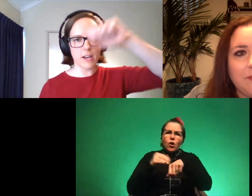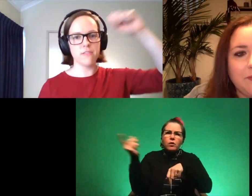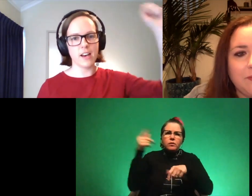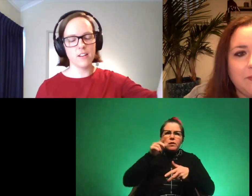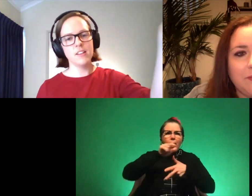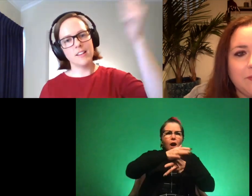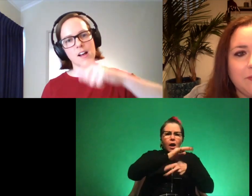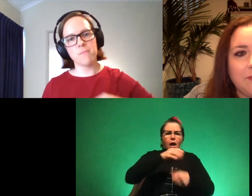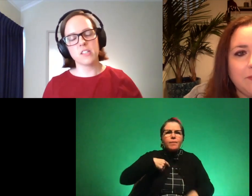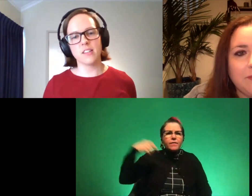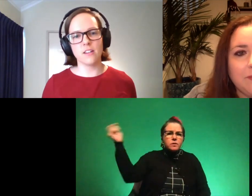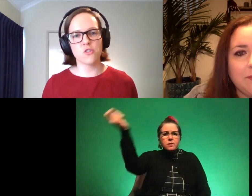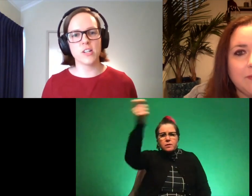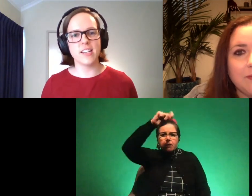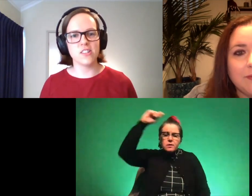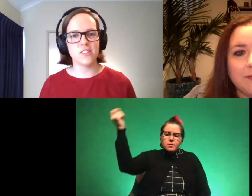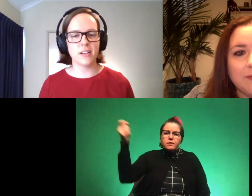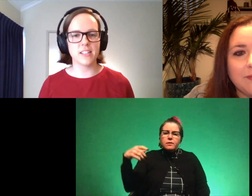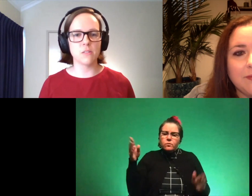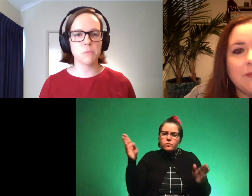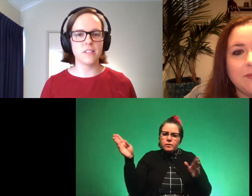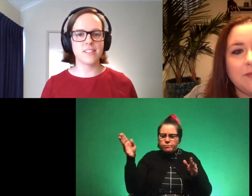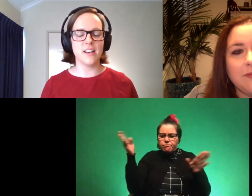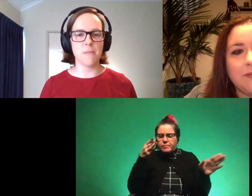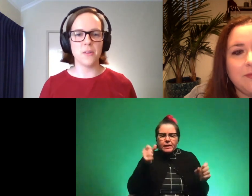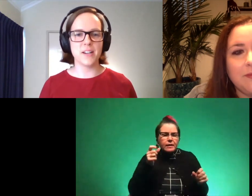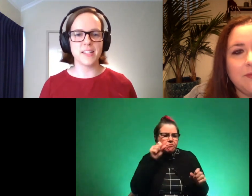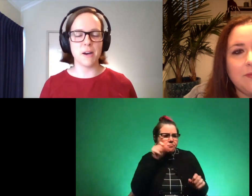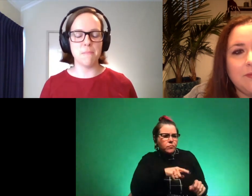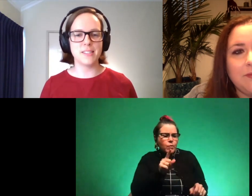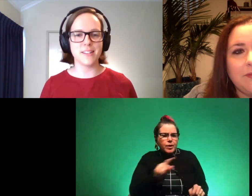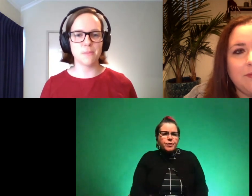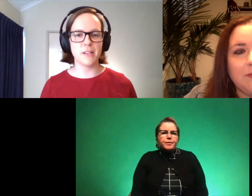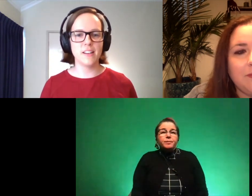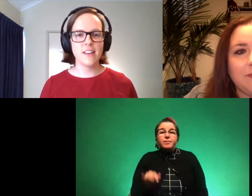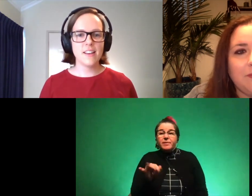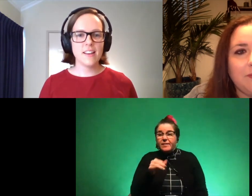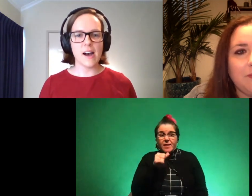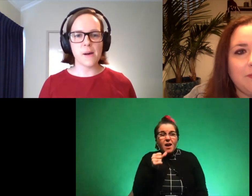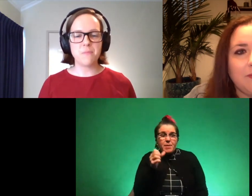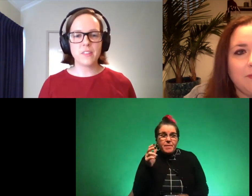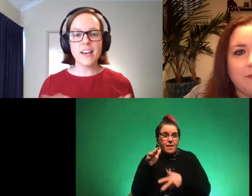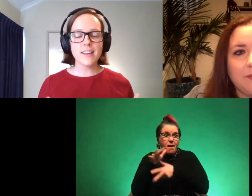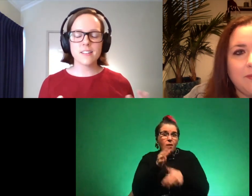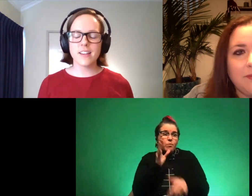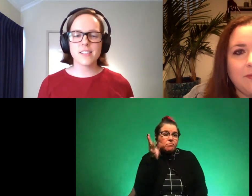have to wave that to kind of draw attention to ourselves, because otherwise they might miss us. But